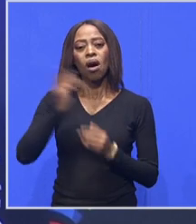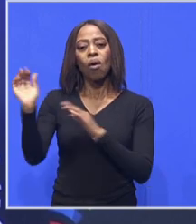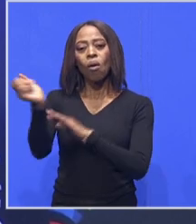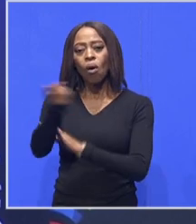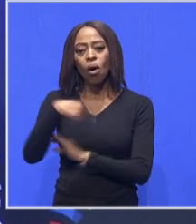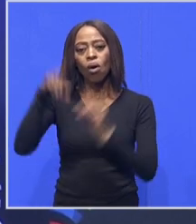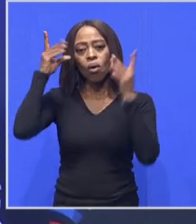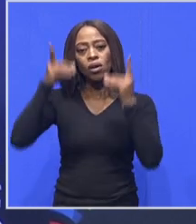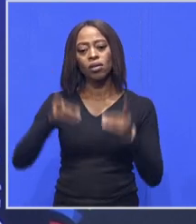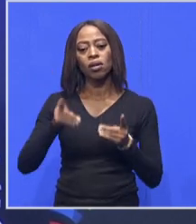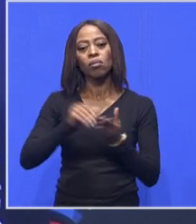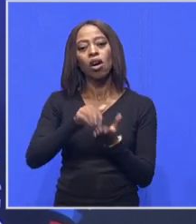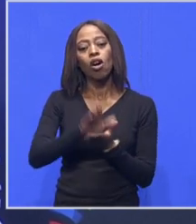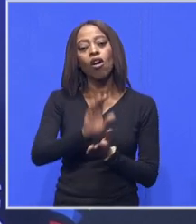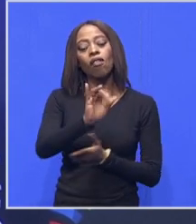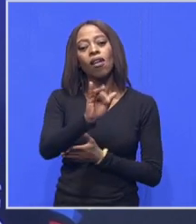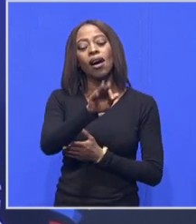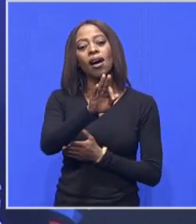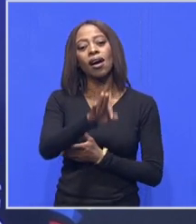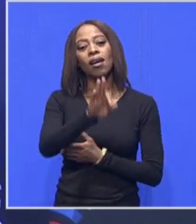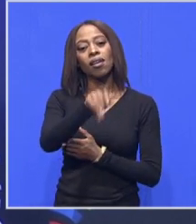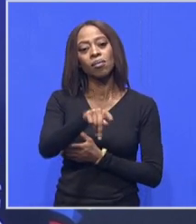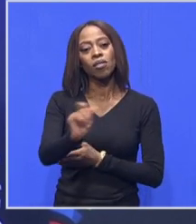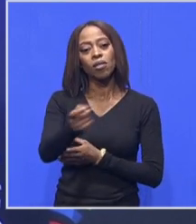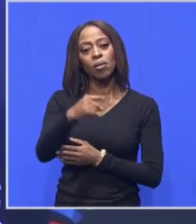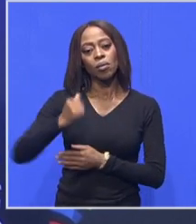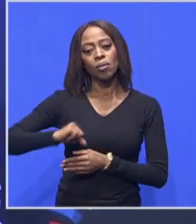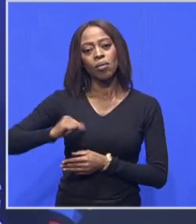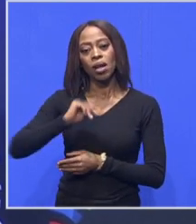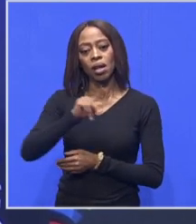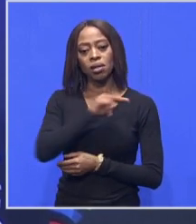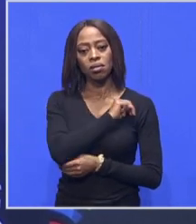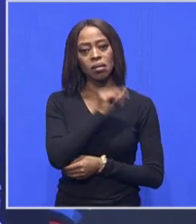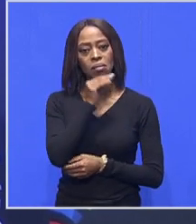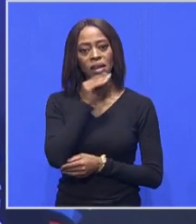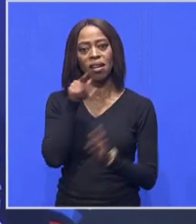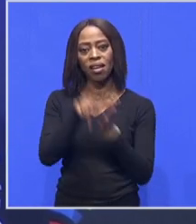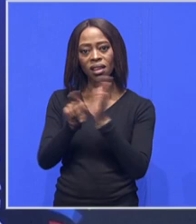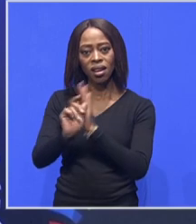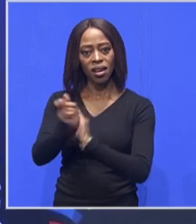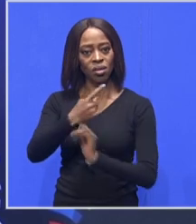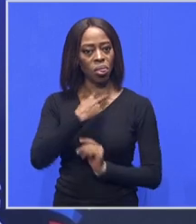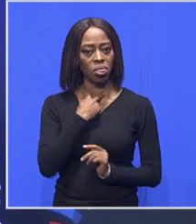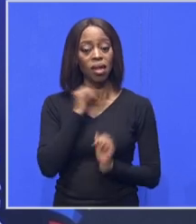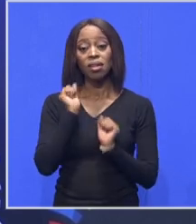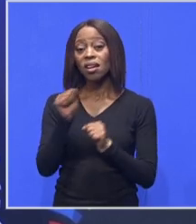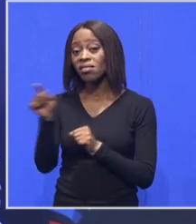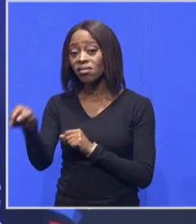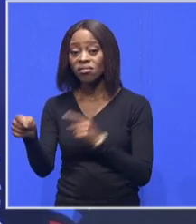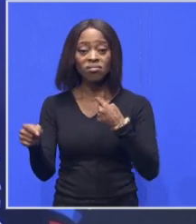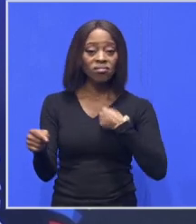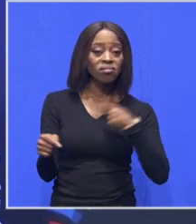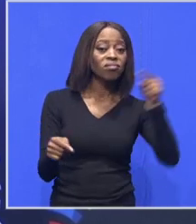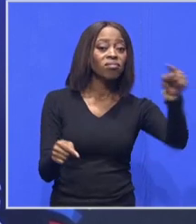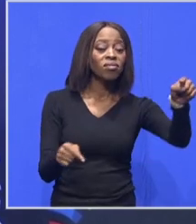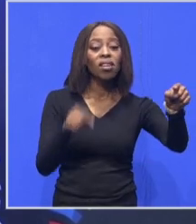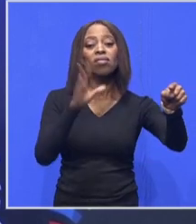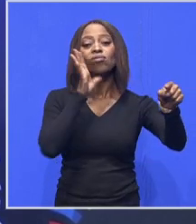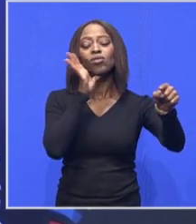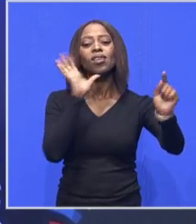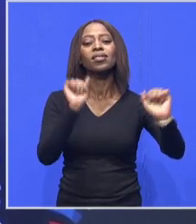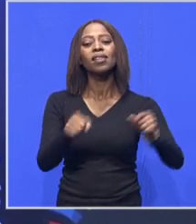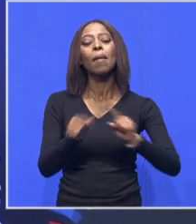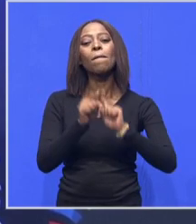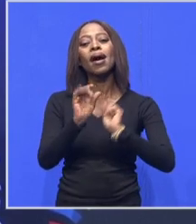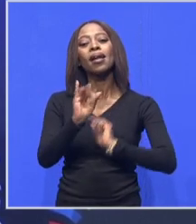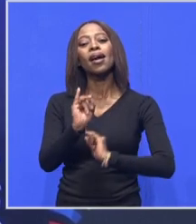EFF to remove the IFP from all municipalities in KwaZulu-Natal. So they can't kill us all. They'll kill him, they'll kill me, they'll kill the commander-in-chief, but the